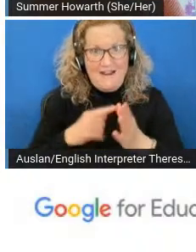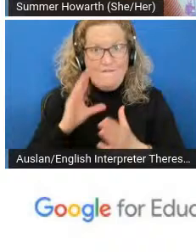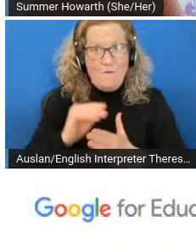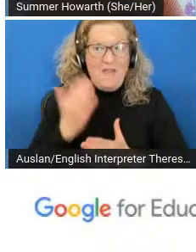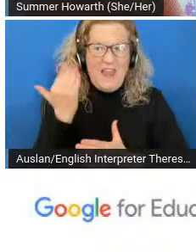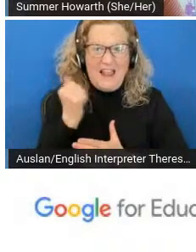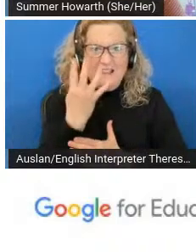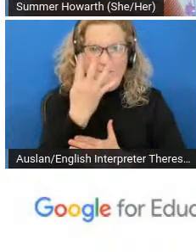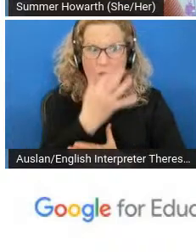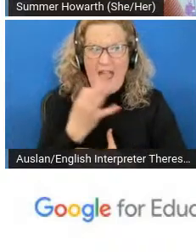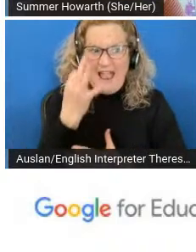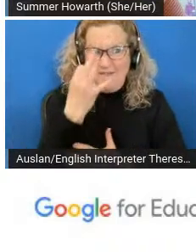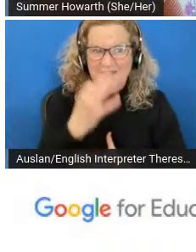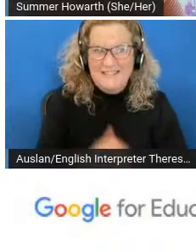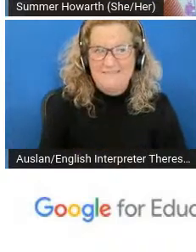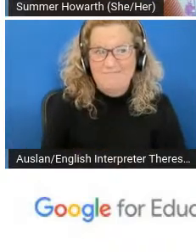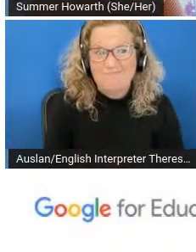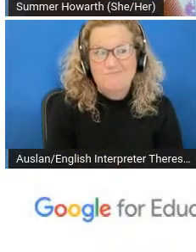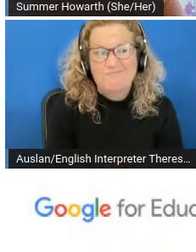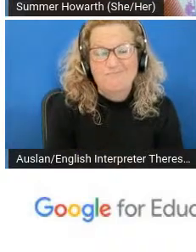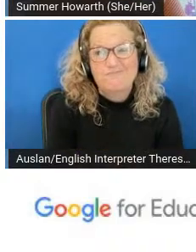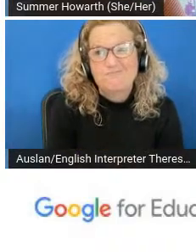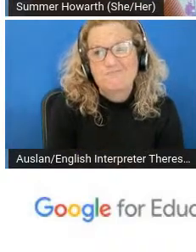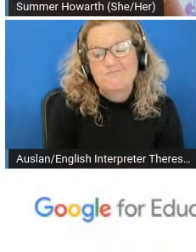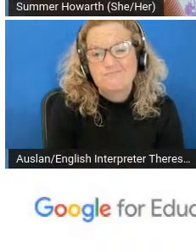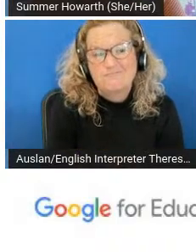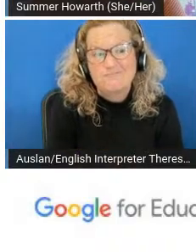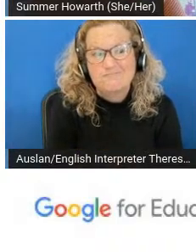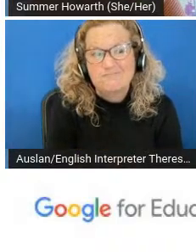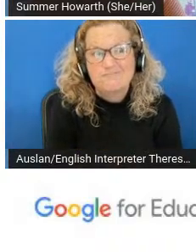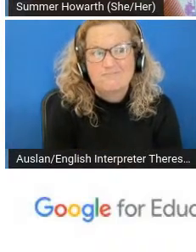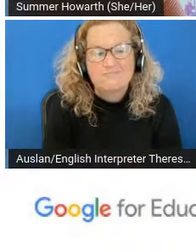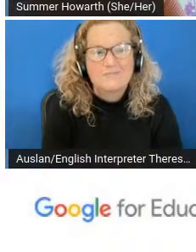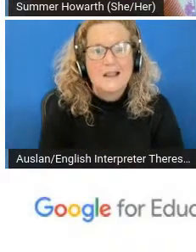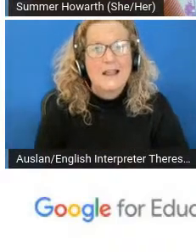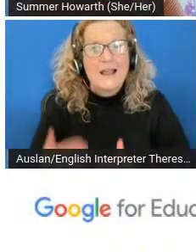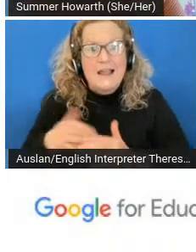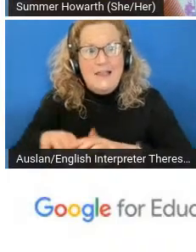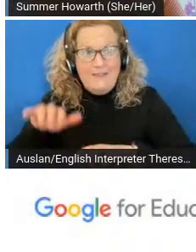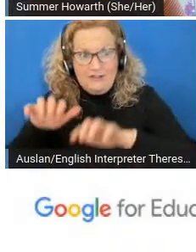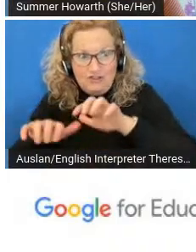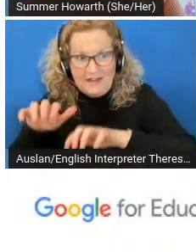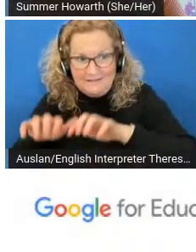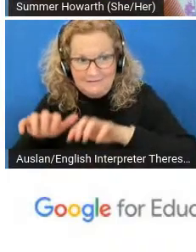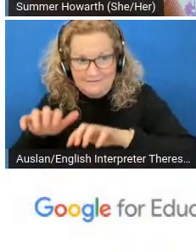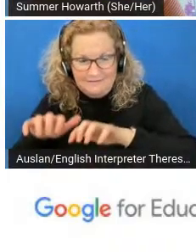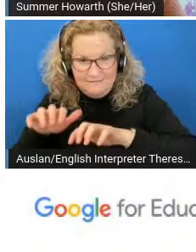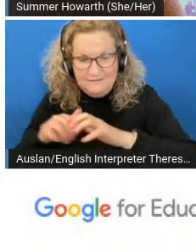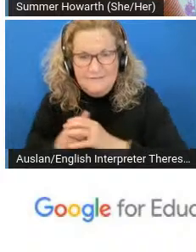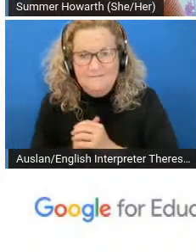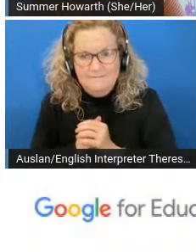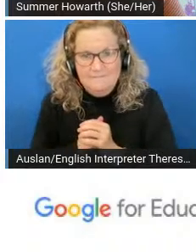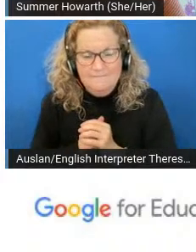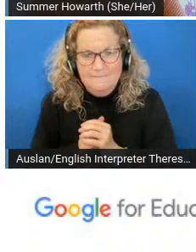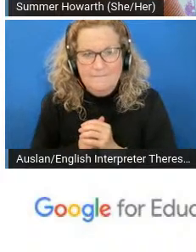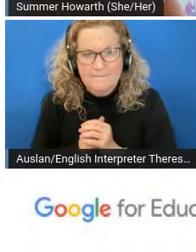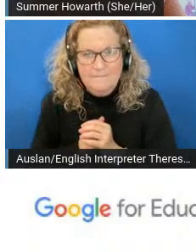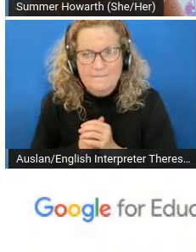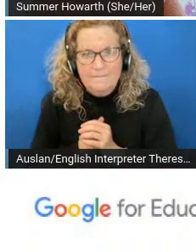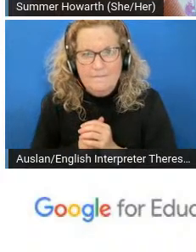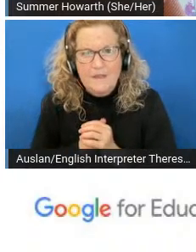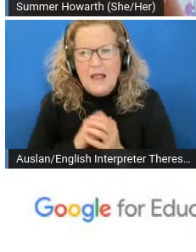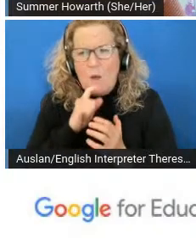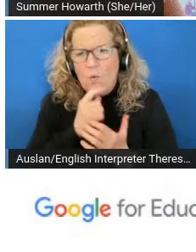Wow. So what I'm going to do is, in the chat, I'm going to give us a minute or so. And what I would love is